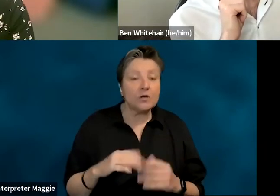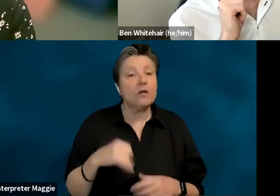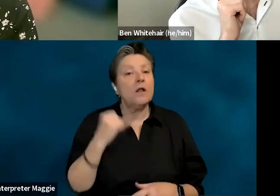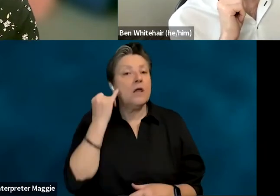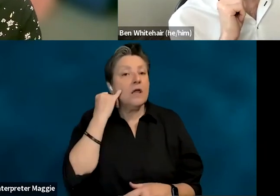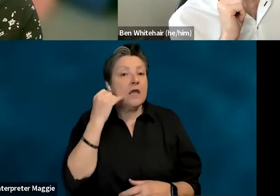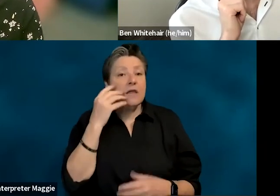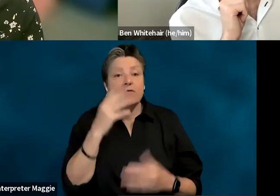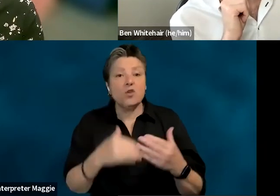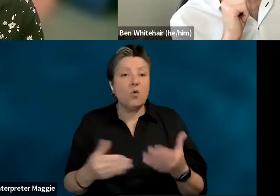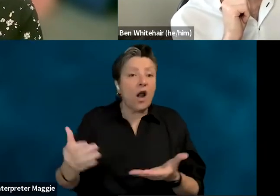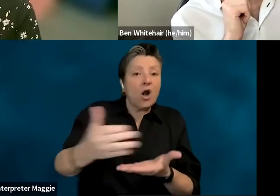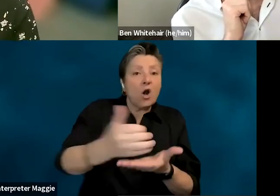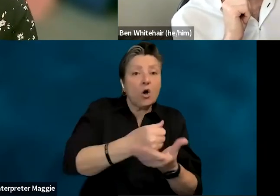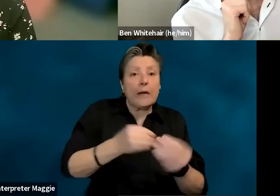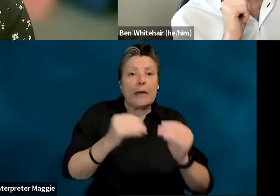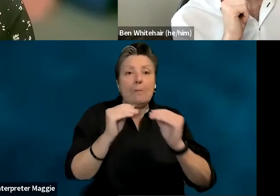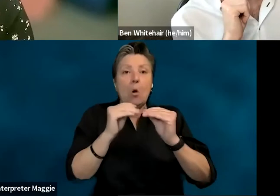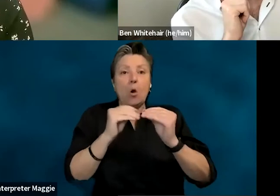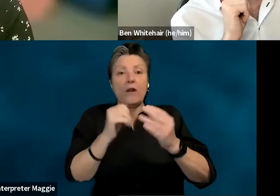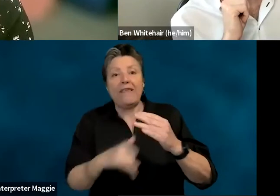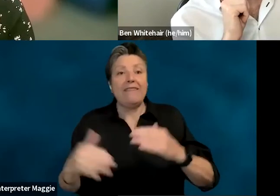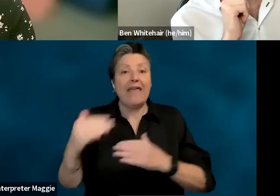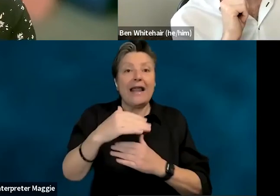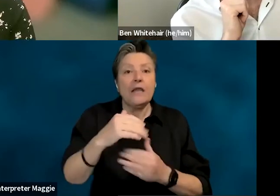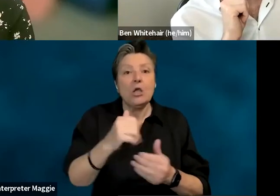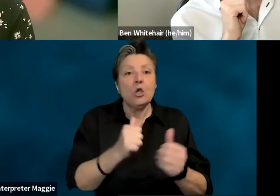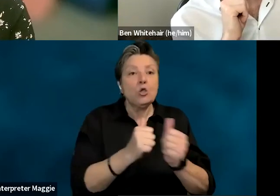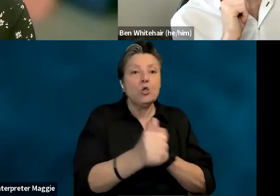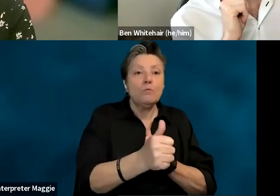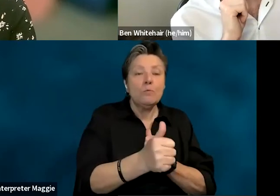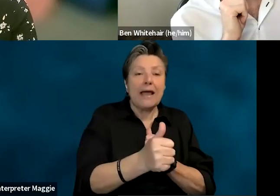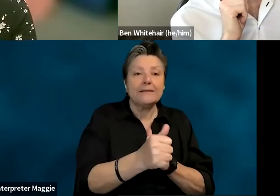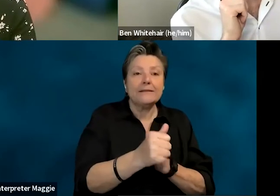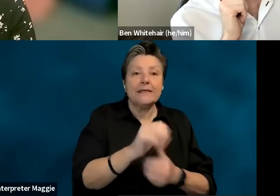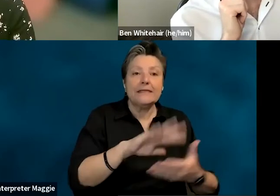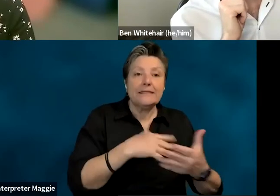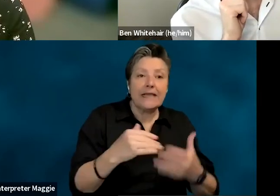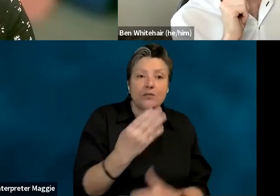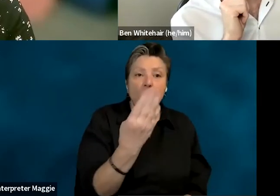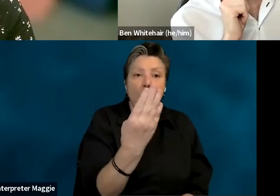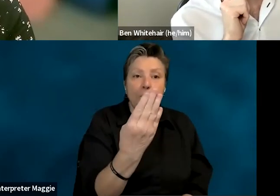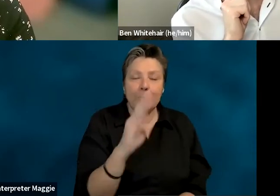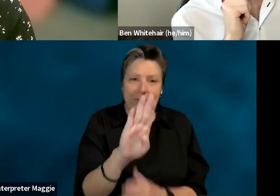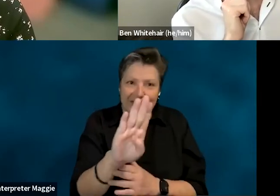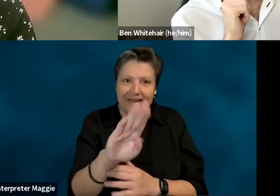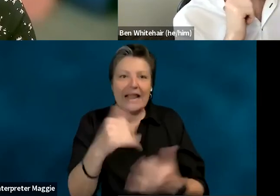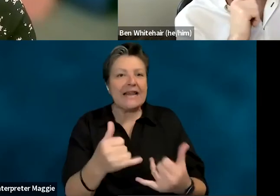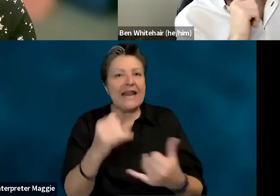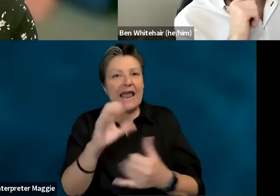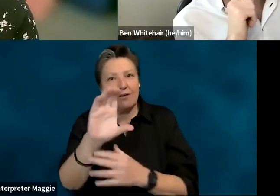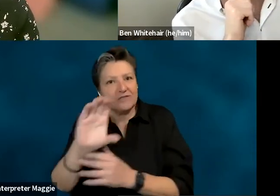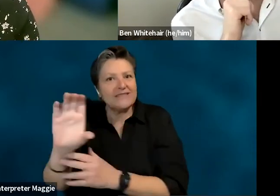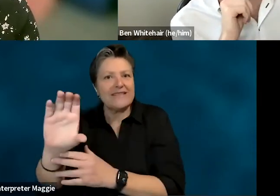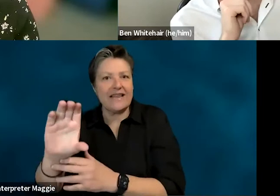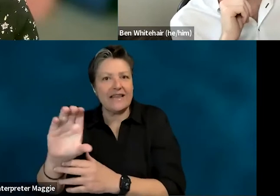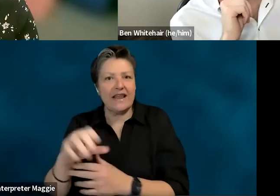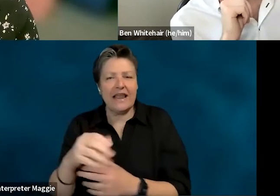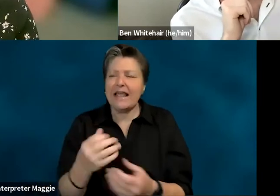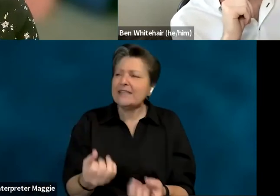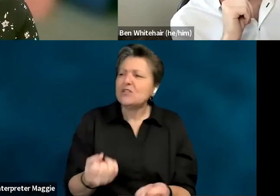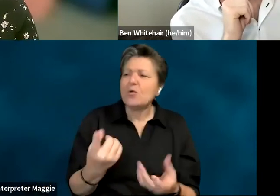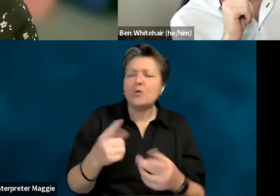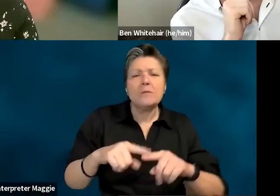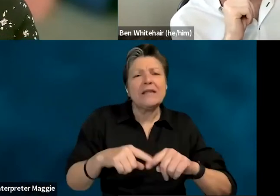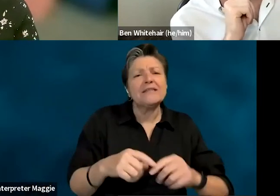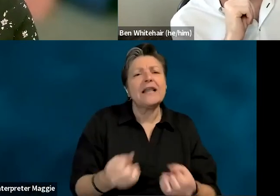dollar amount, you move past Schedule B into Schedule C. So it really just means, which schedule do you fall into based on the amount of money you're